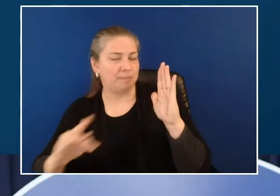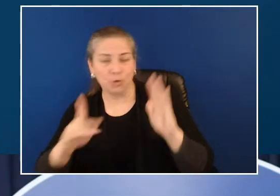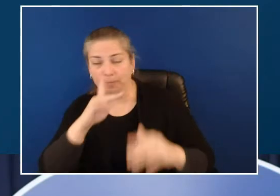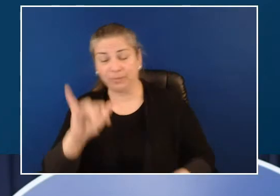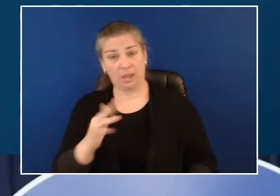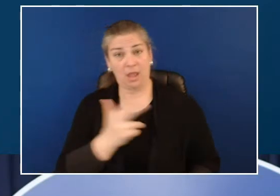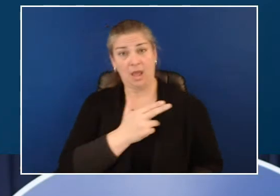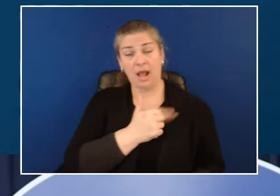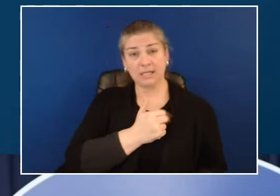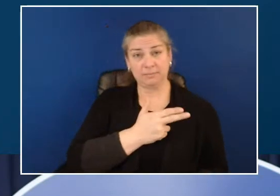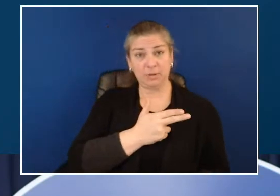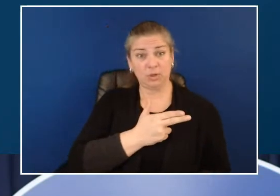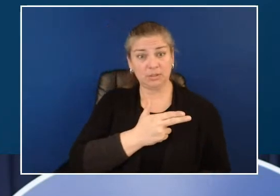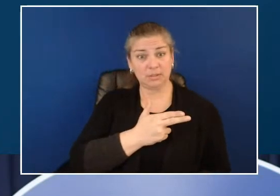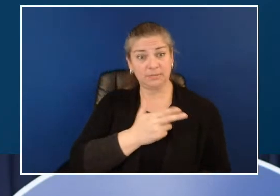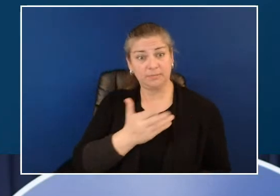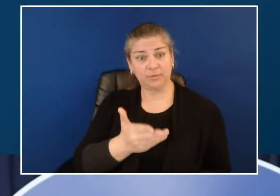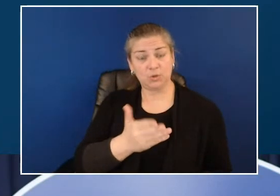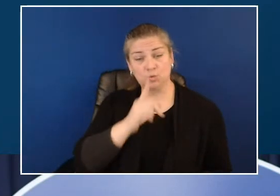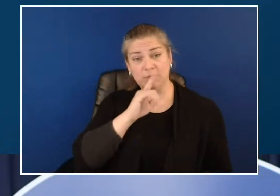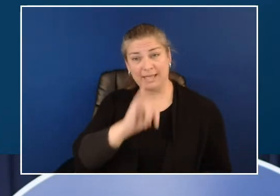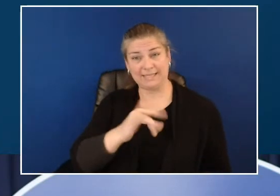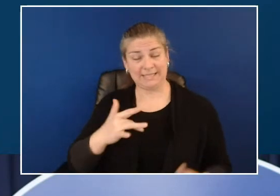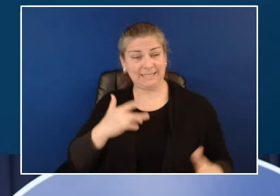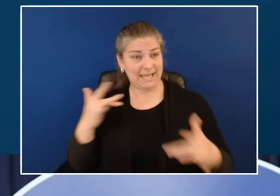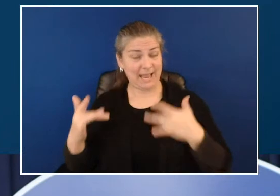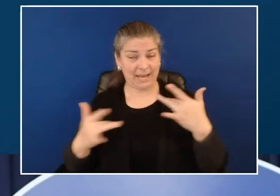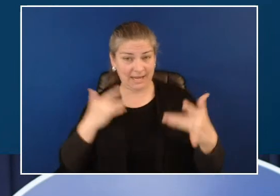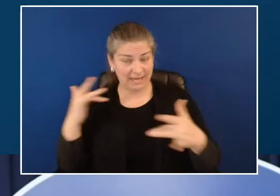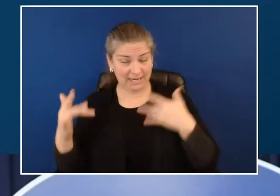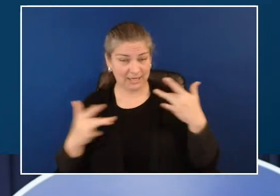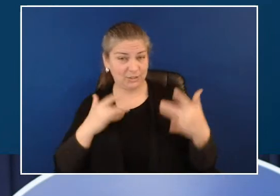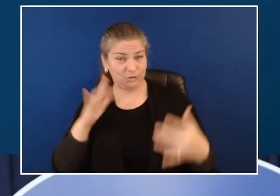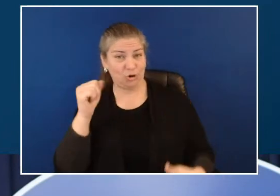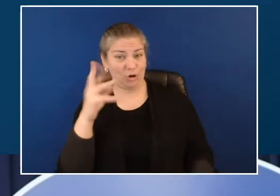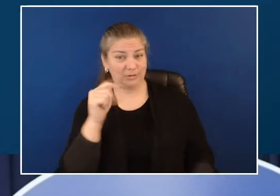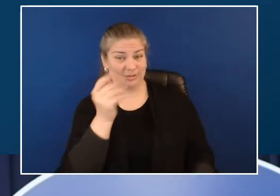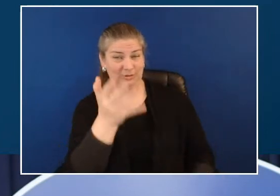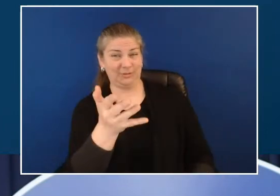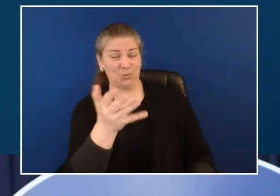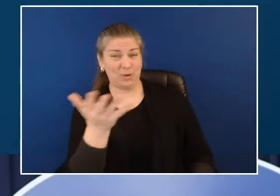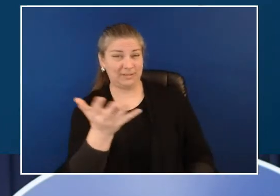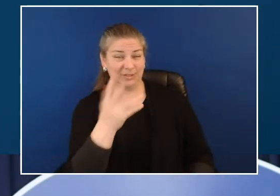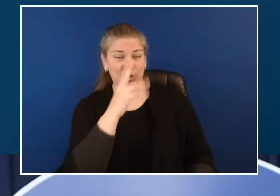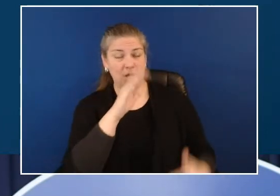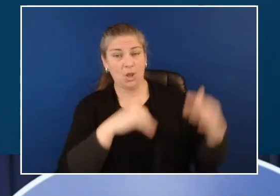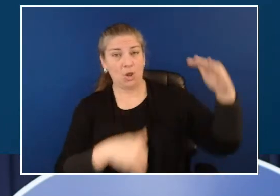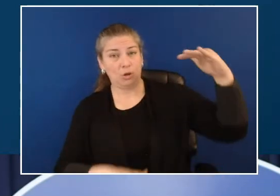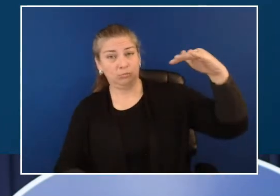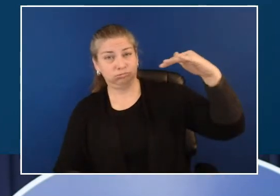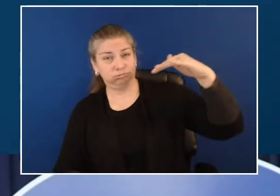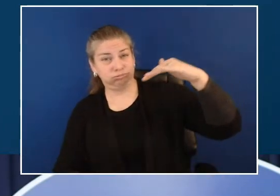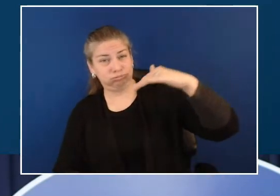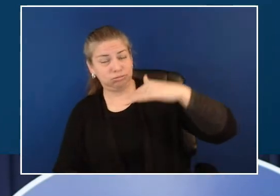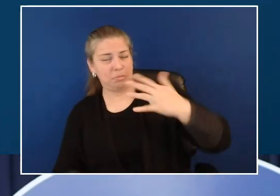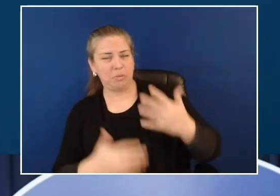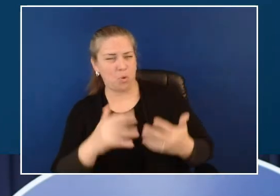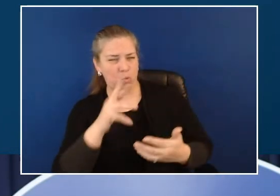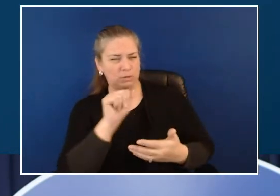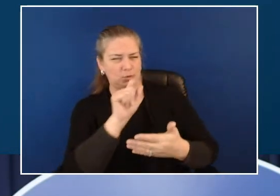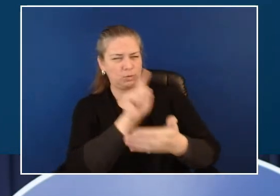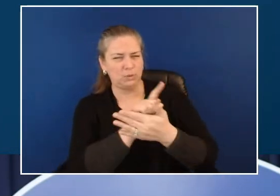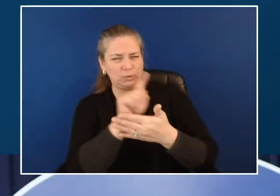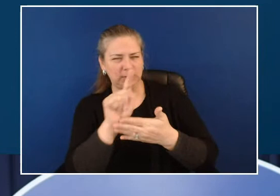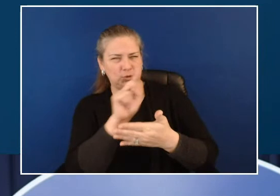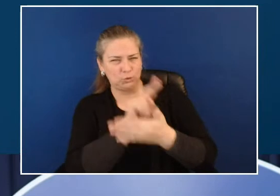Hospitalizations. This is a really exciting chart. There were a couple of days, maybe even a week or two, where it